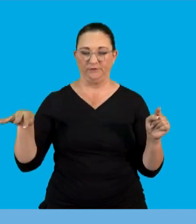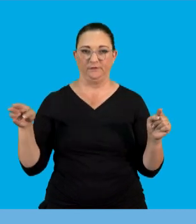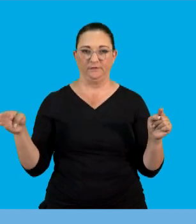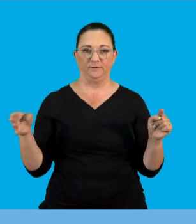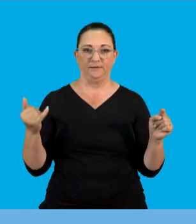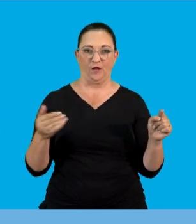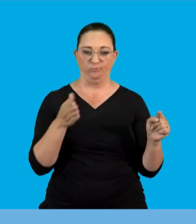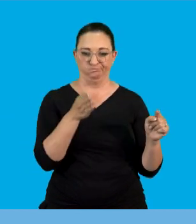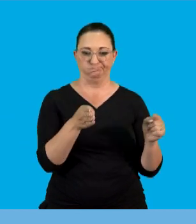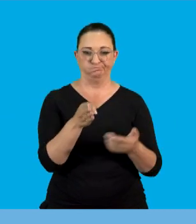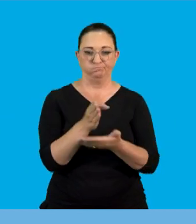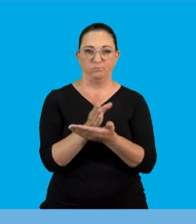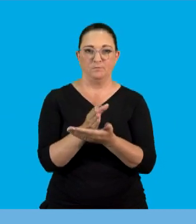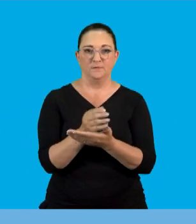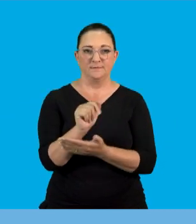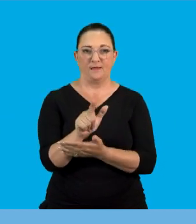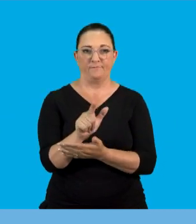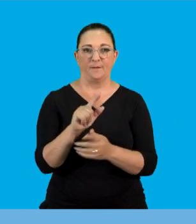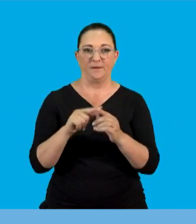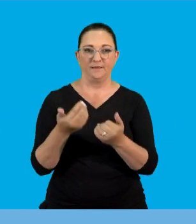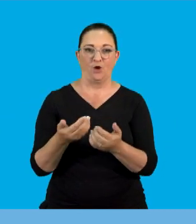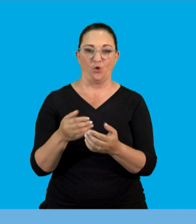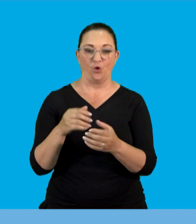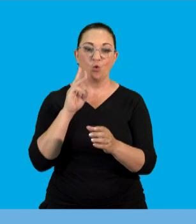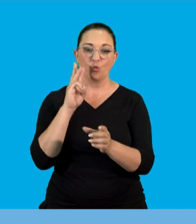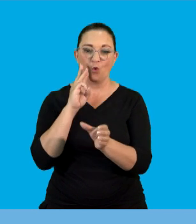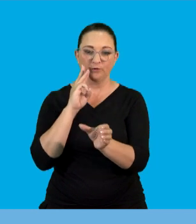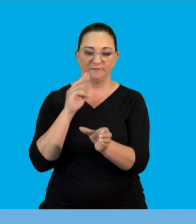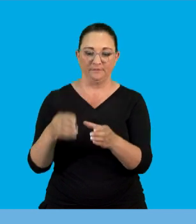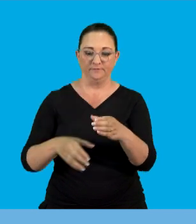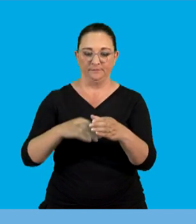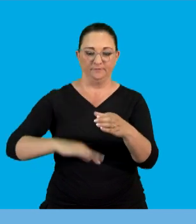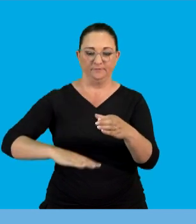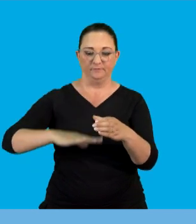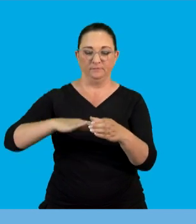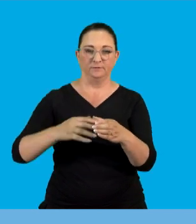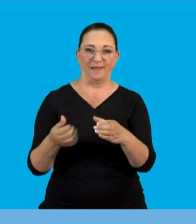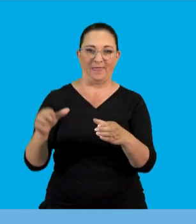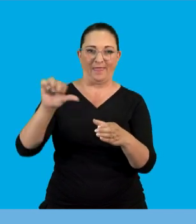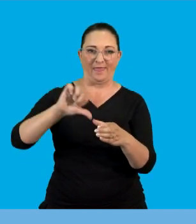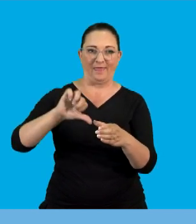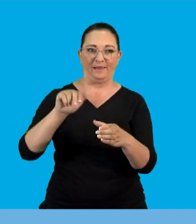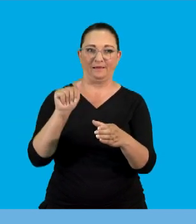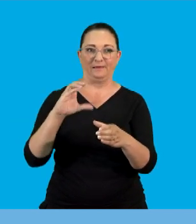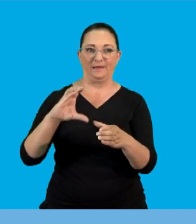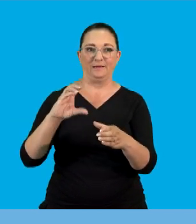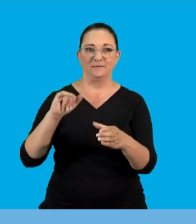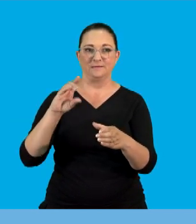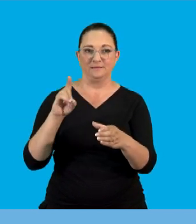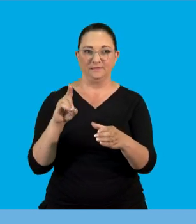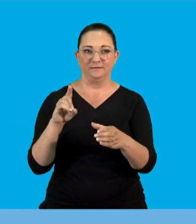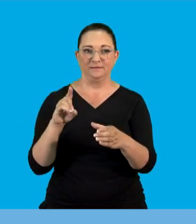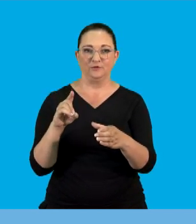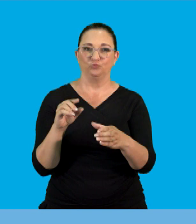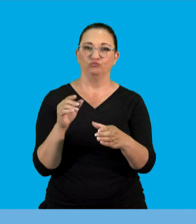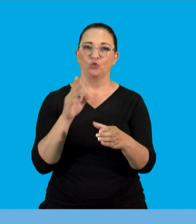the substance or the solution of the distilled water and that small amount of acid is going to be more acidic. So it's going to be going now or